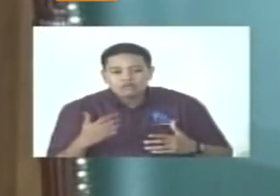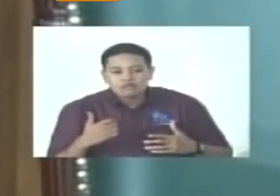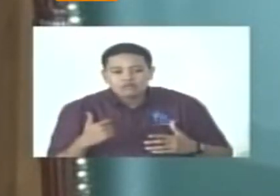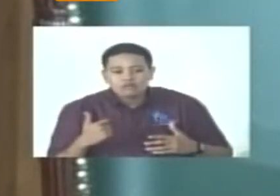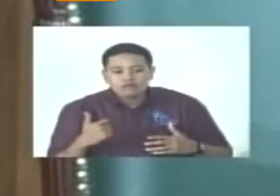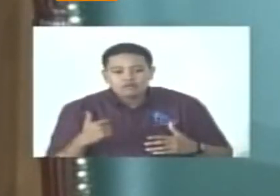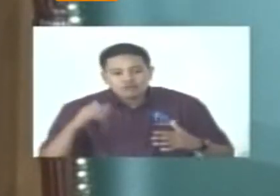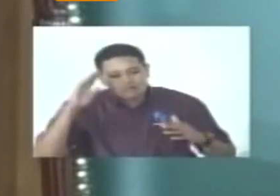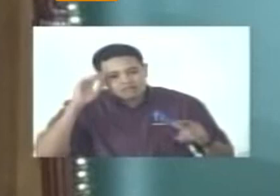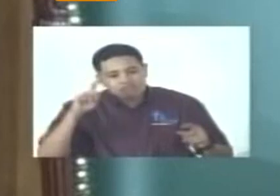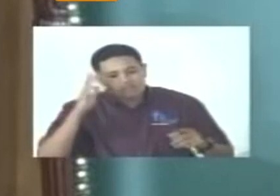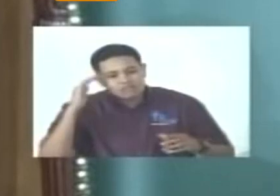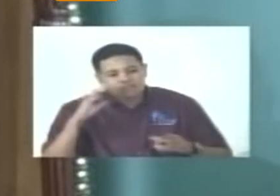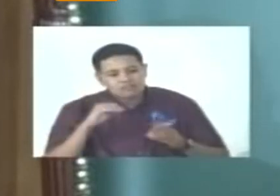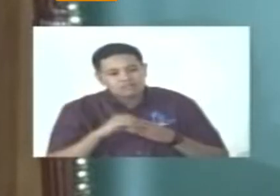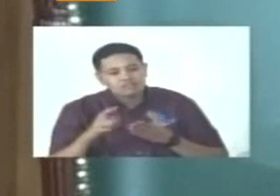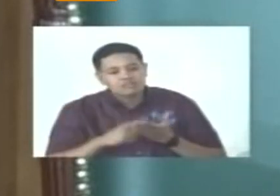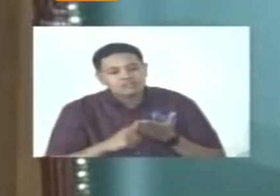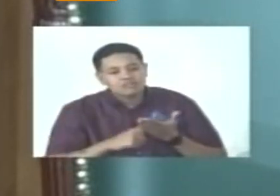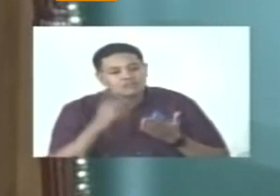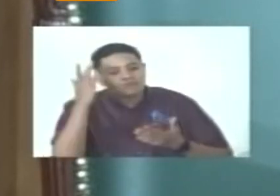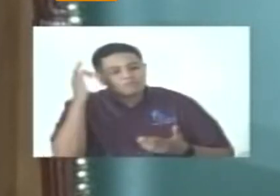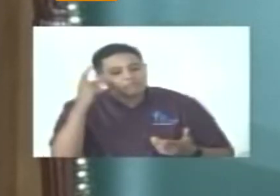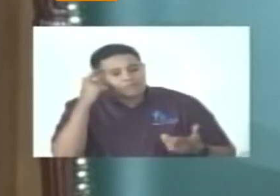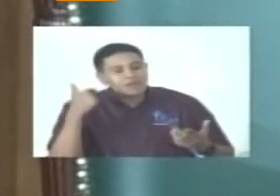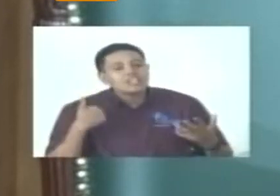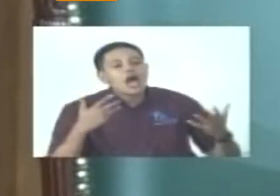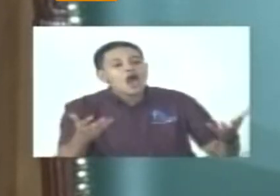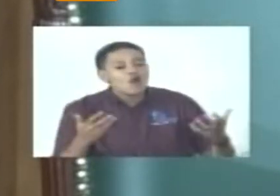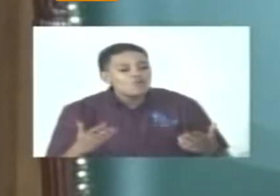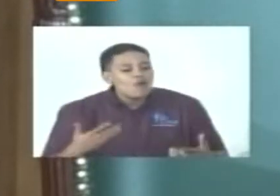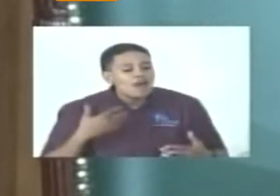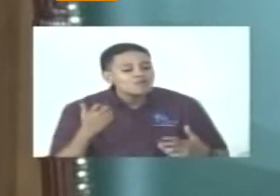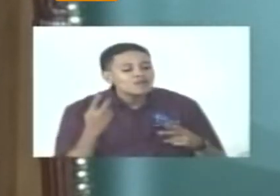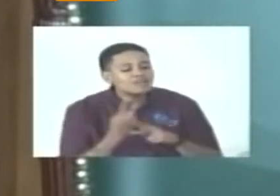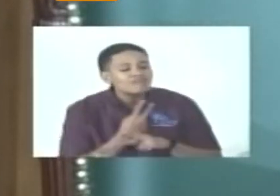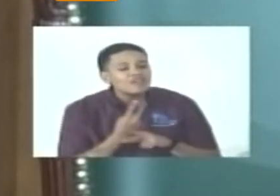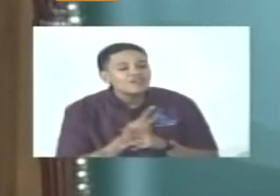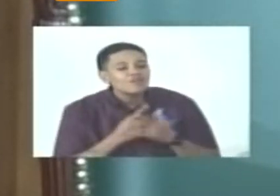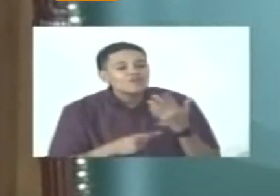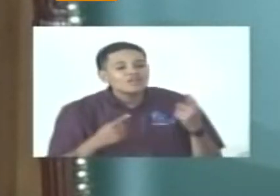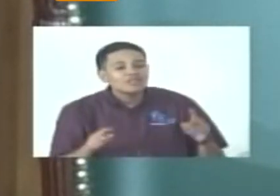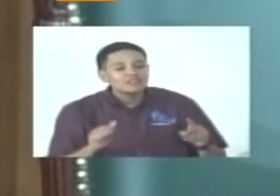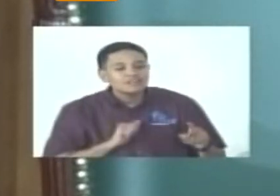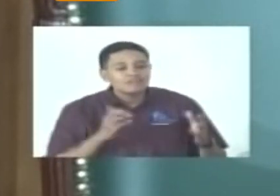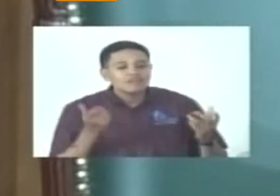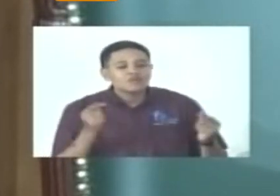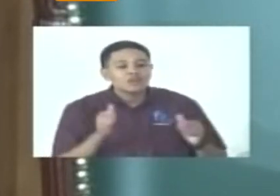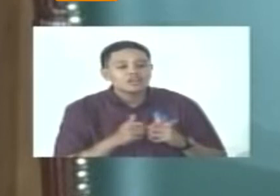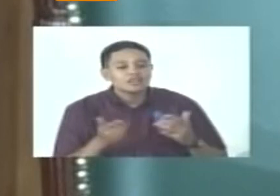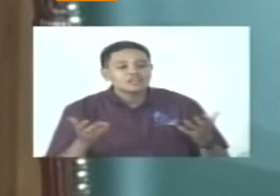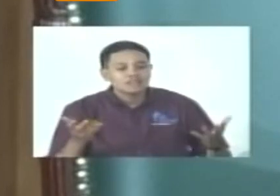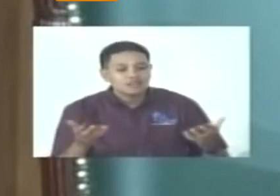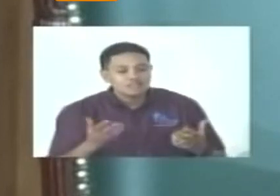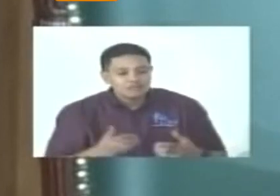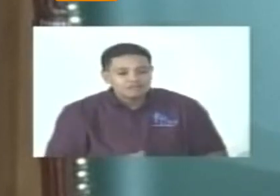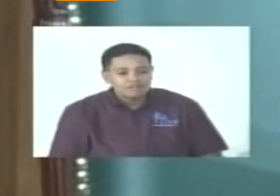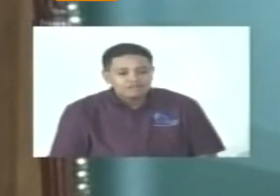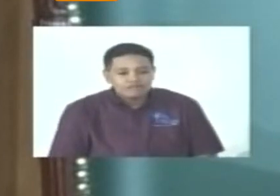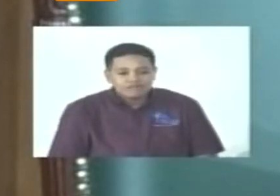up? Because I want to. I just want to figure out what the. No, I just want to figure